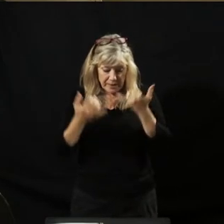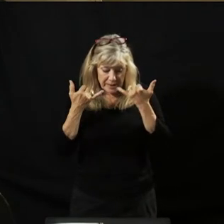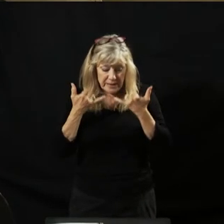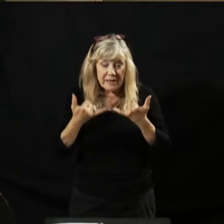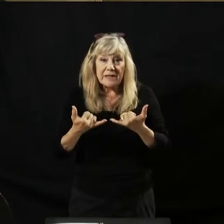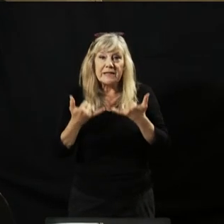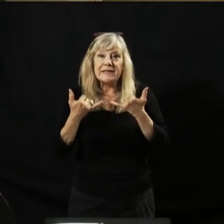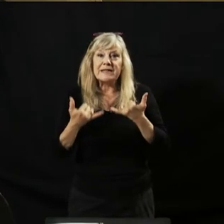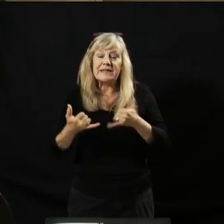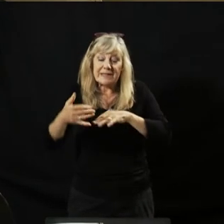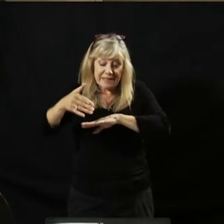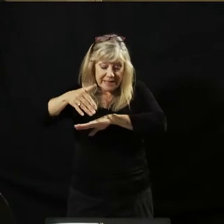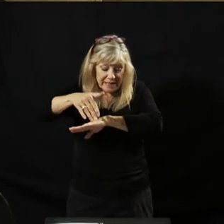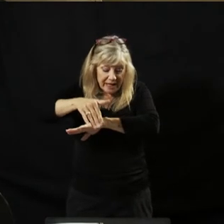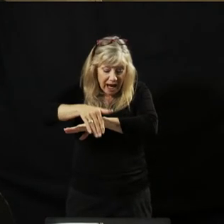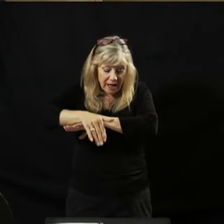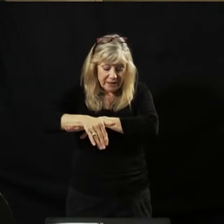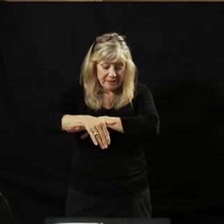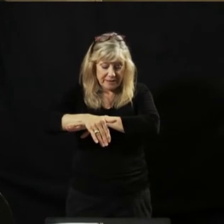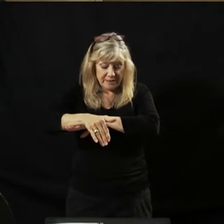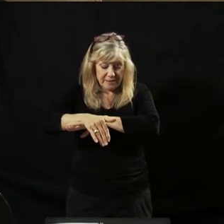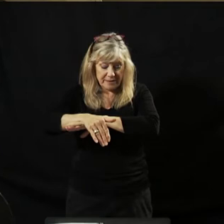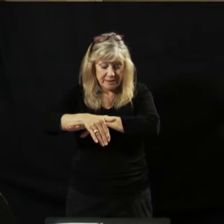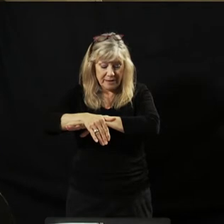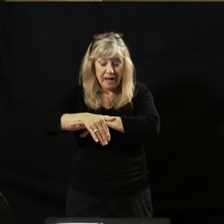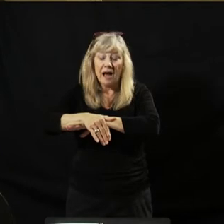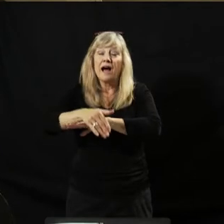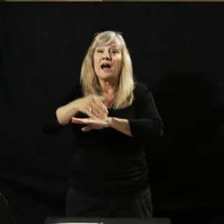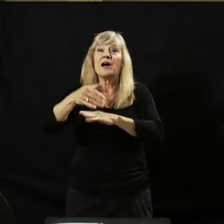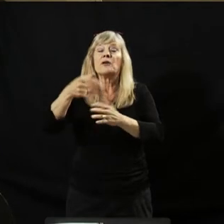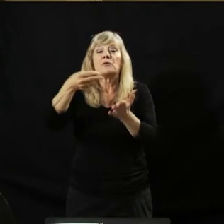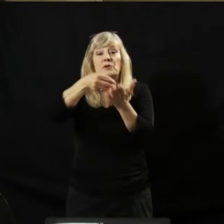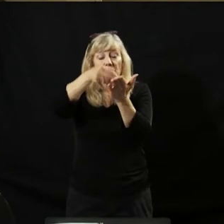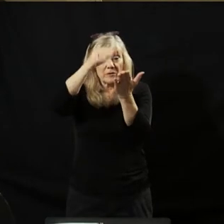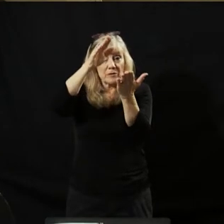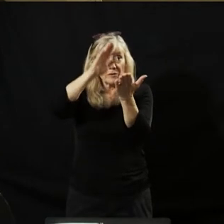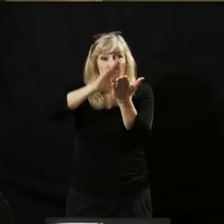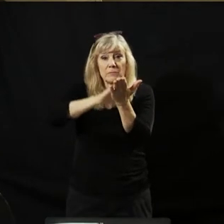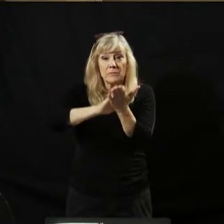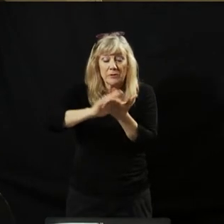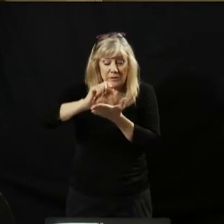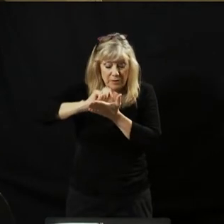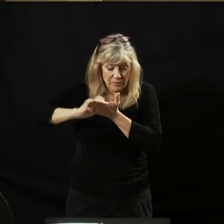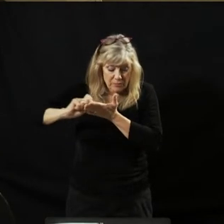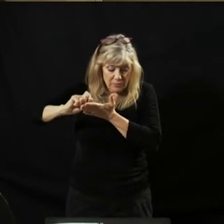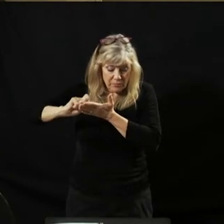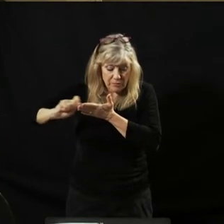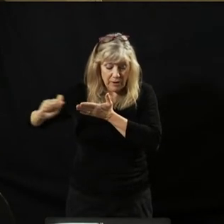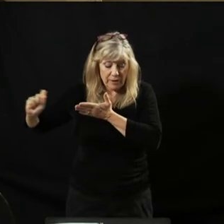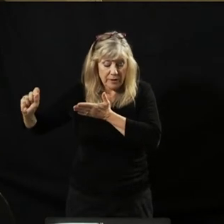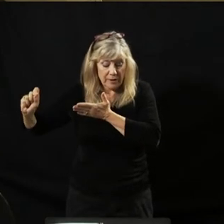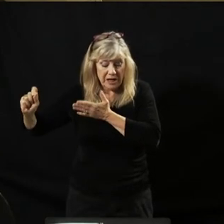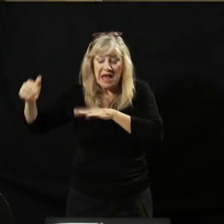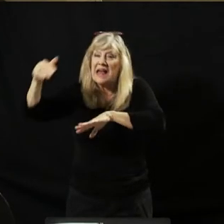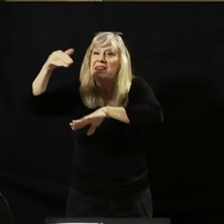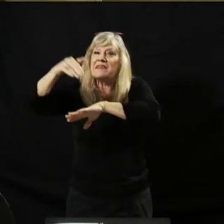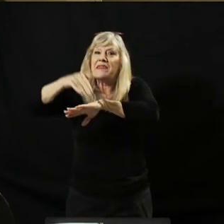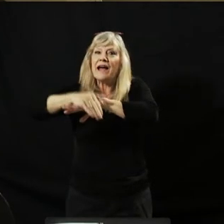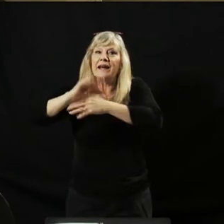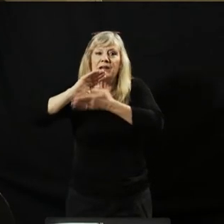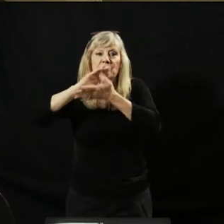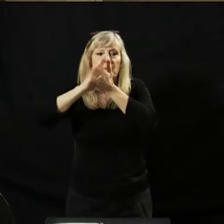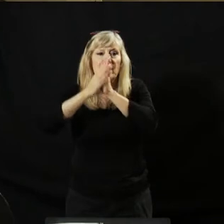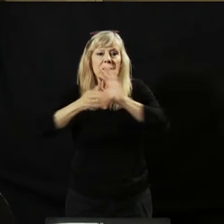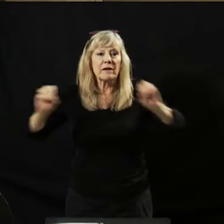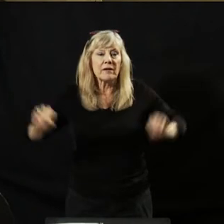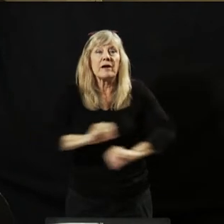This is the night of which it is written, the night